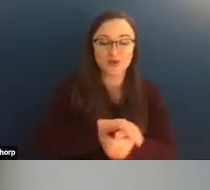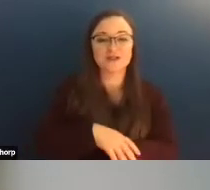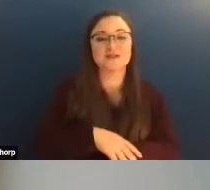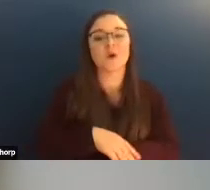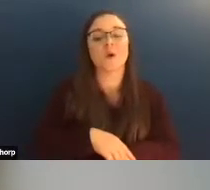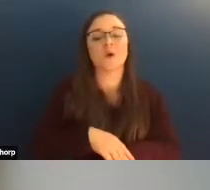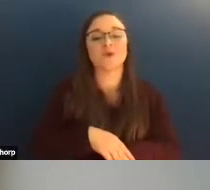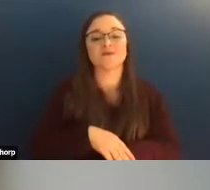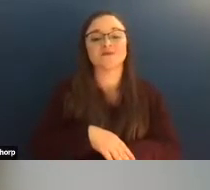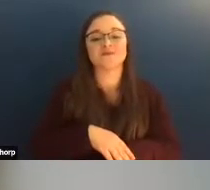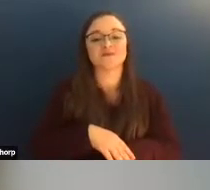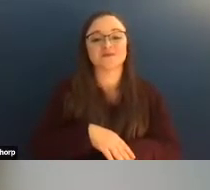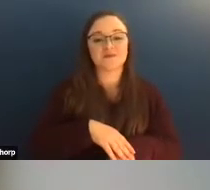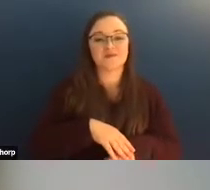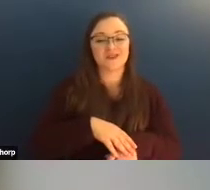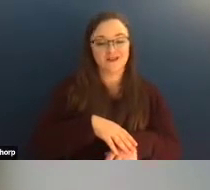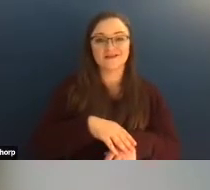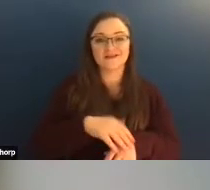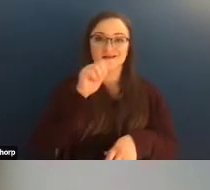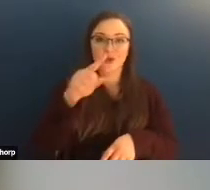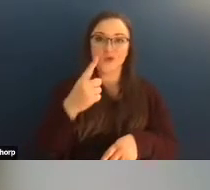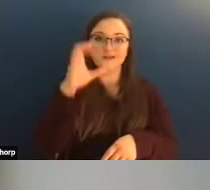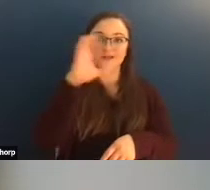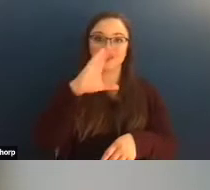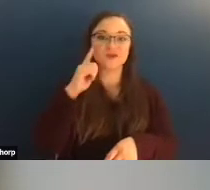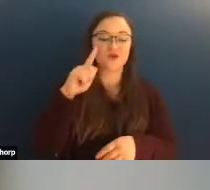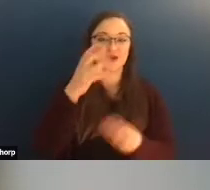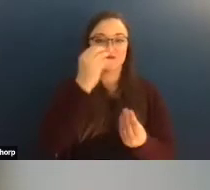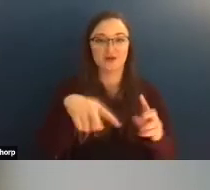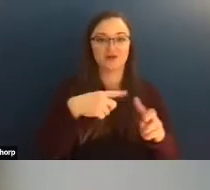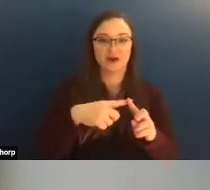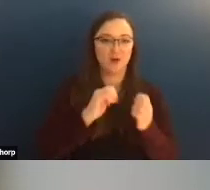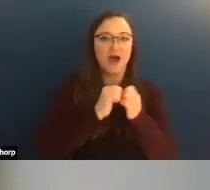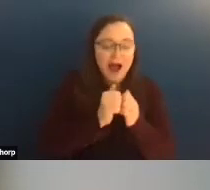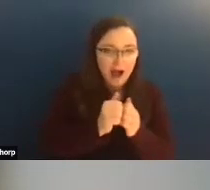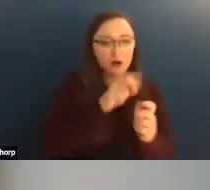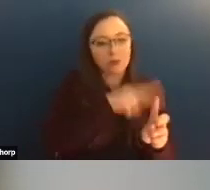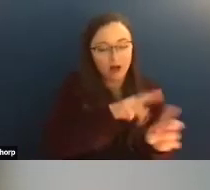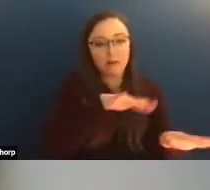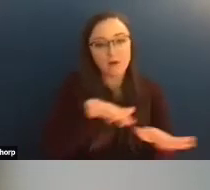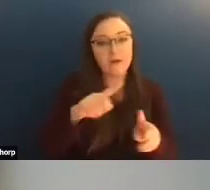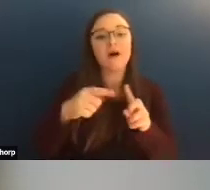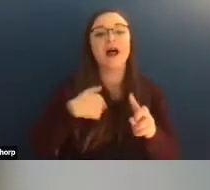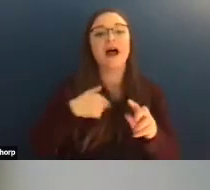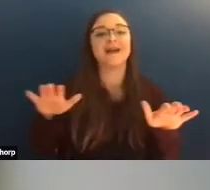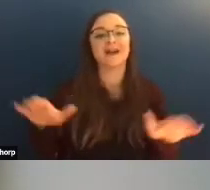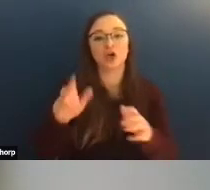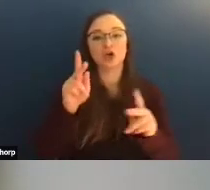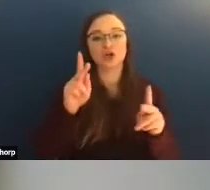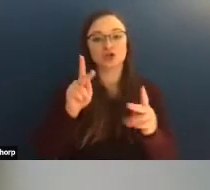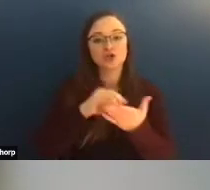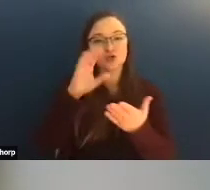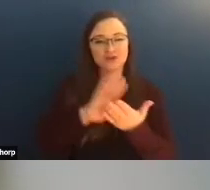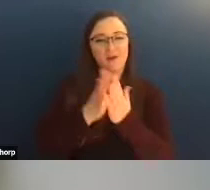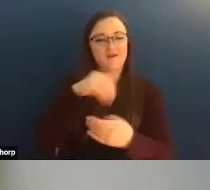to seeking out information about the process, I would encourage students to get involved in their community